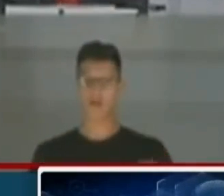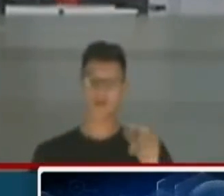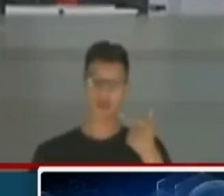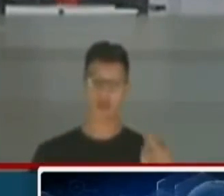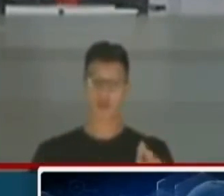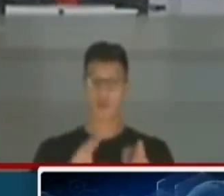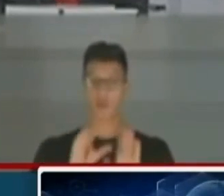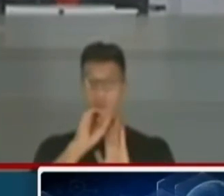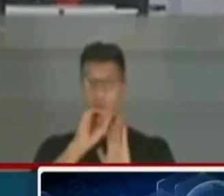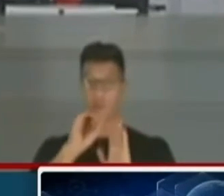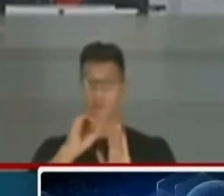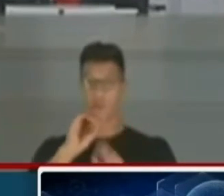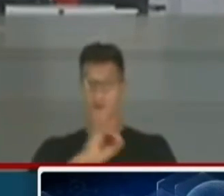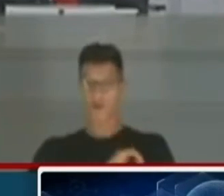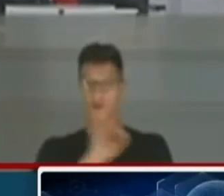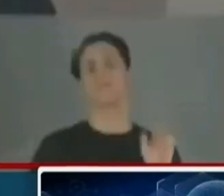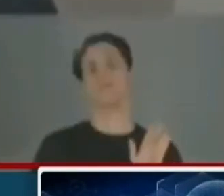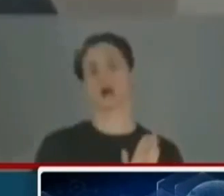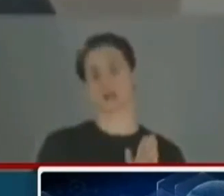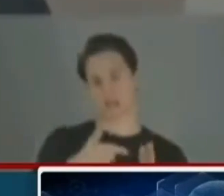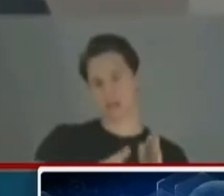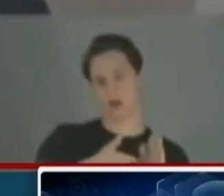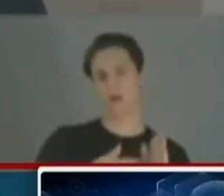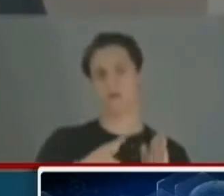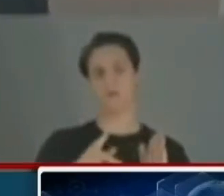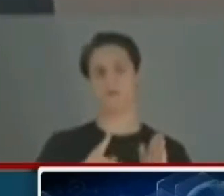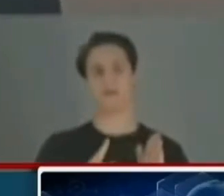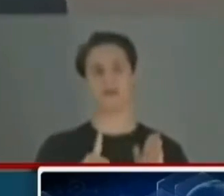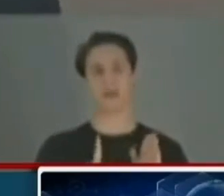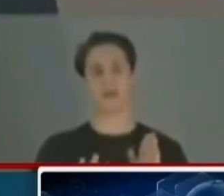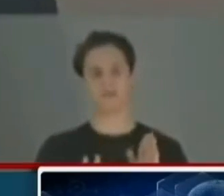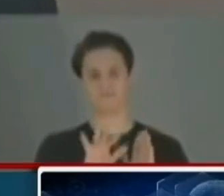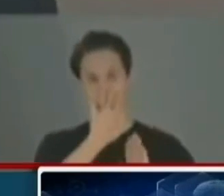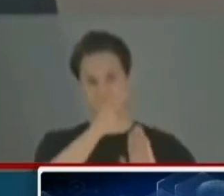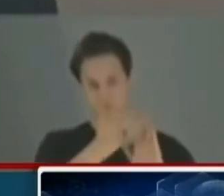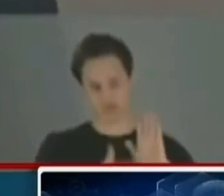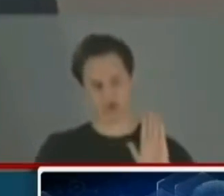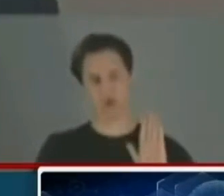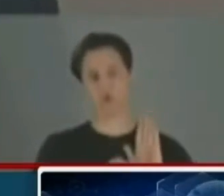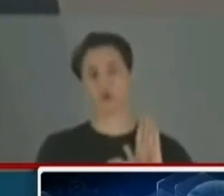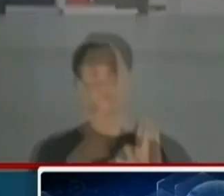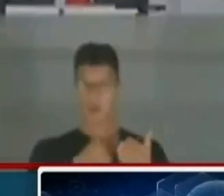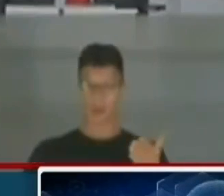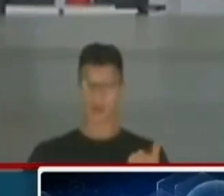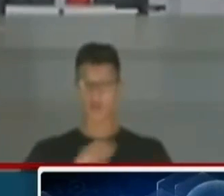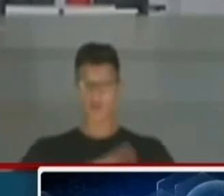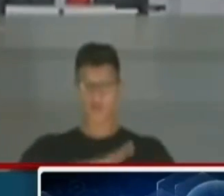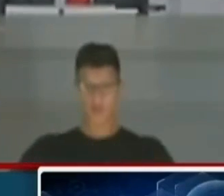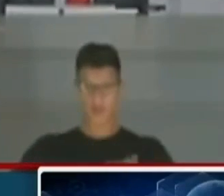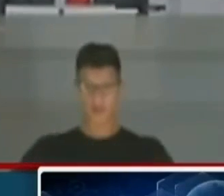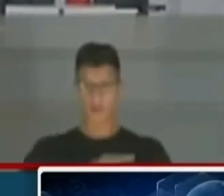High Chamber indicated that the President was wrong to use the document and not verify the validity of this content.